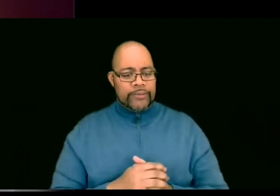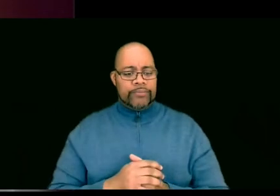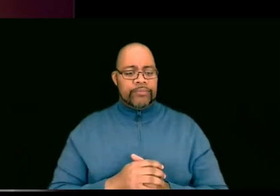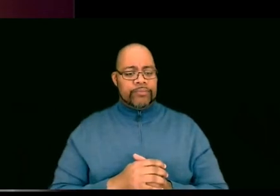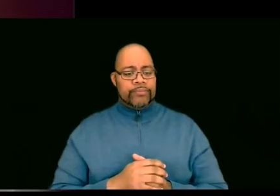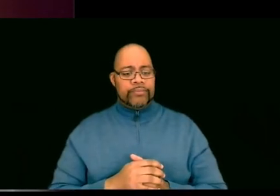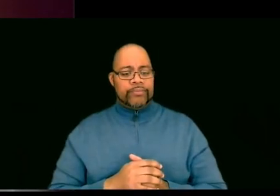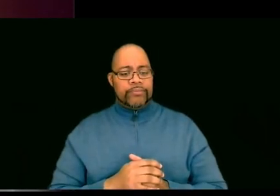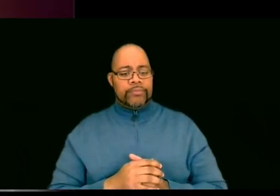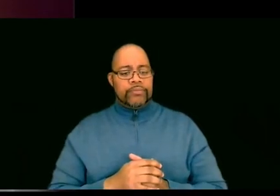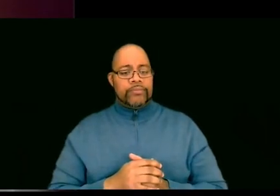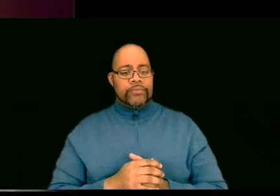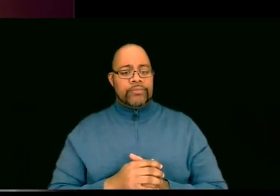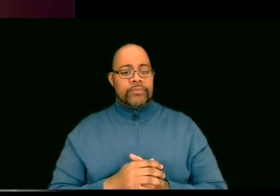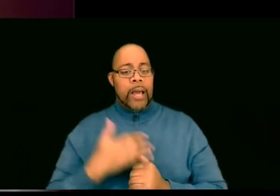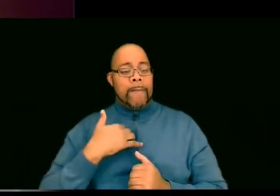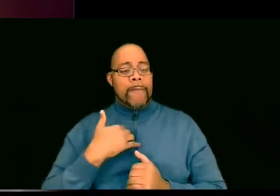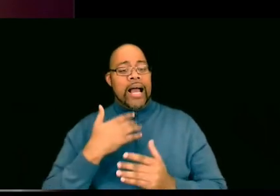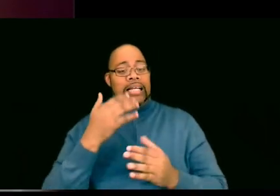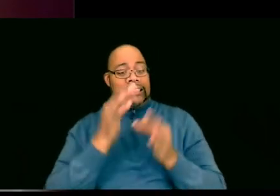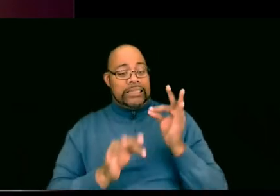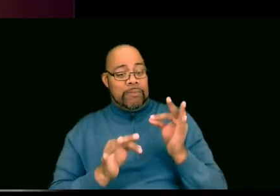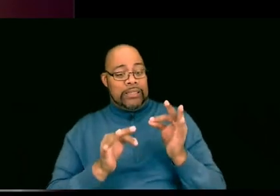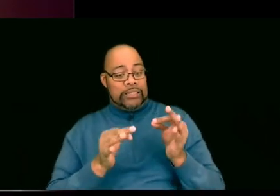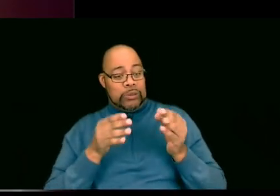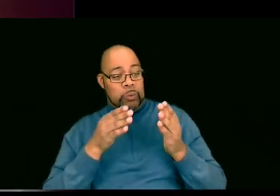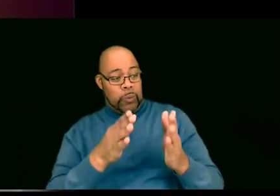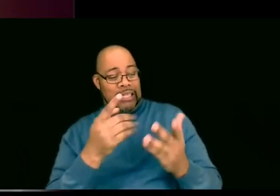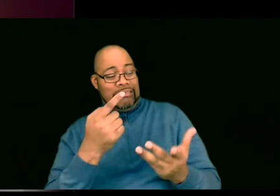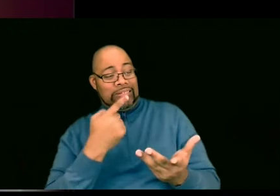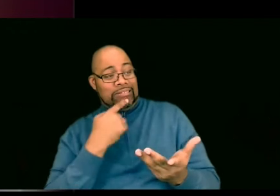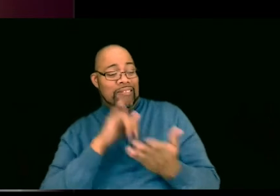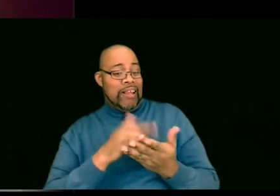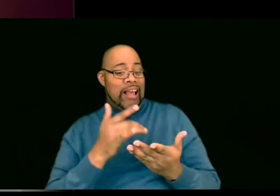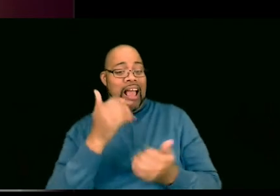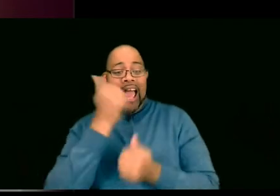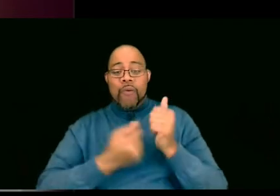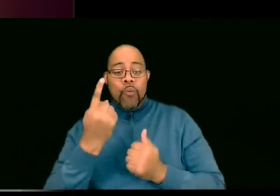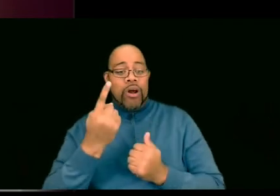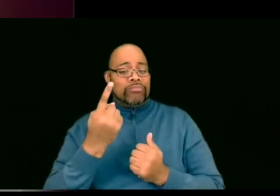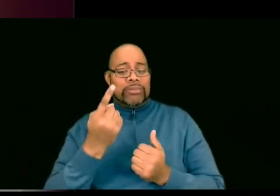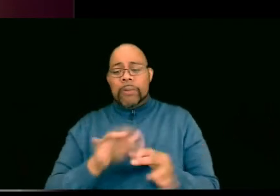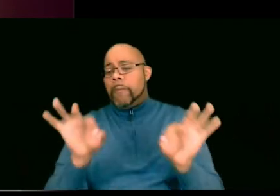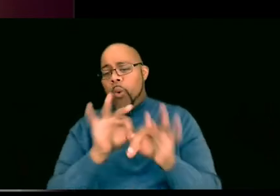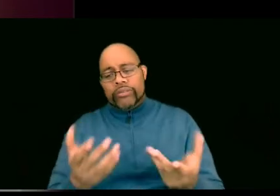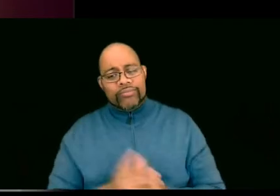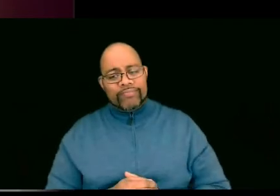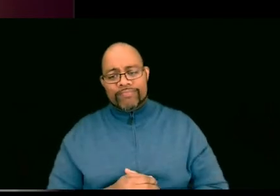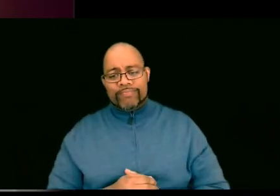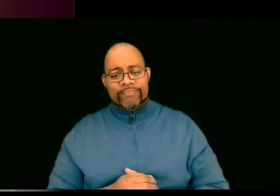equity, in my simplest form, says that is that everyone